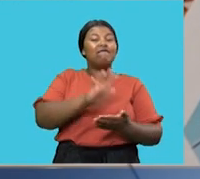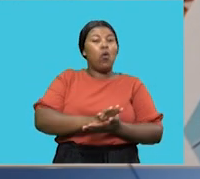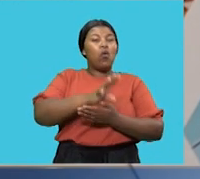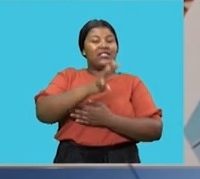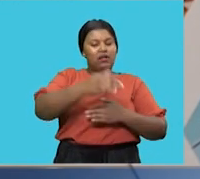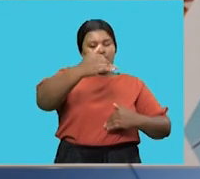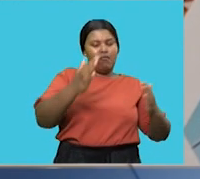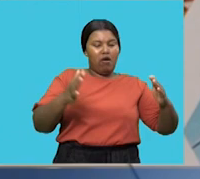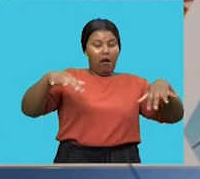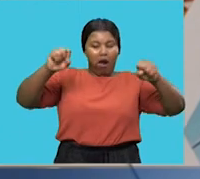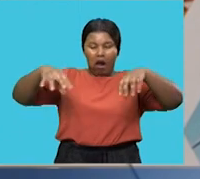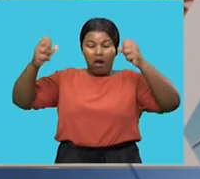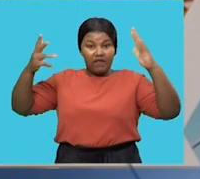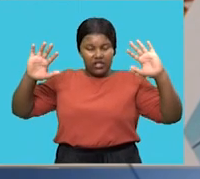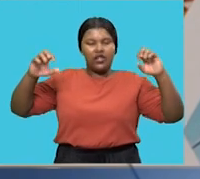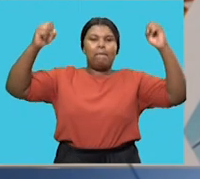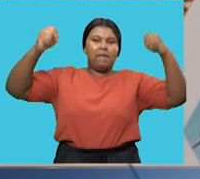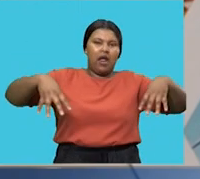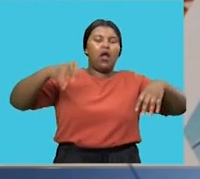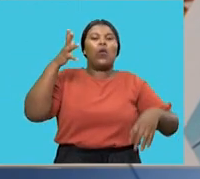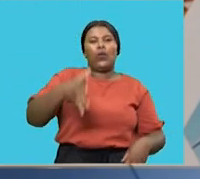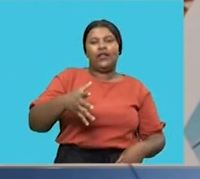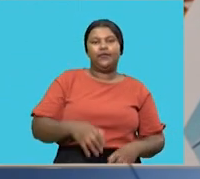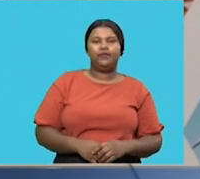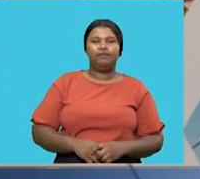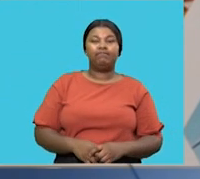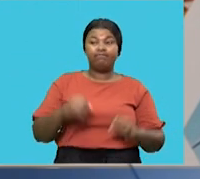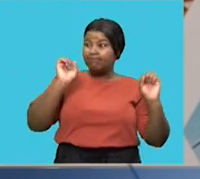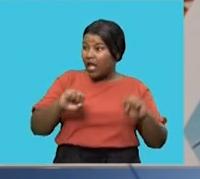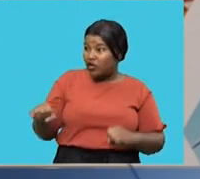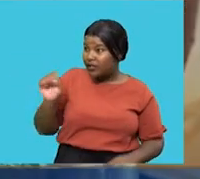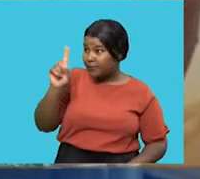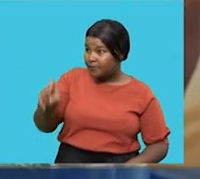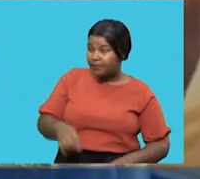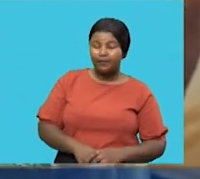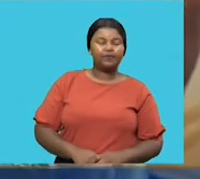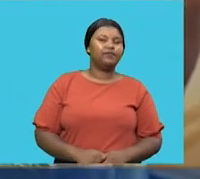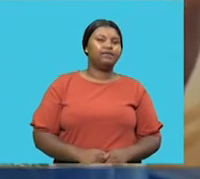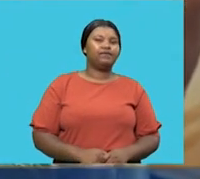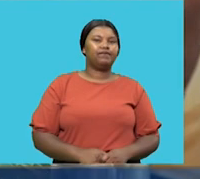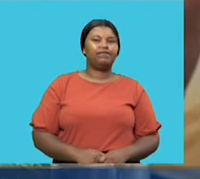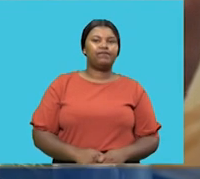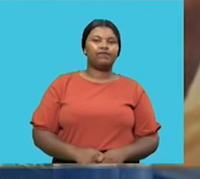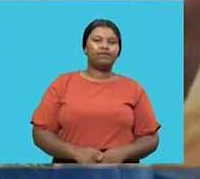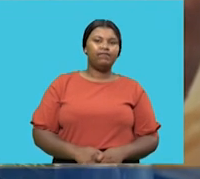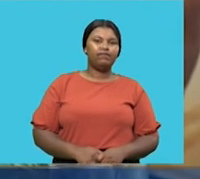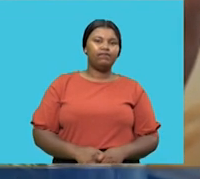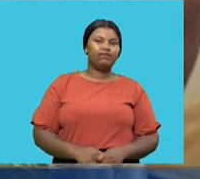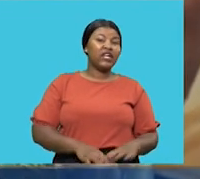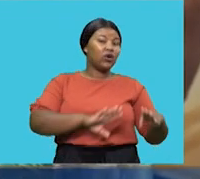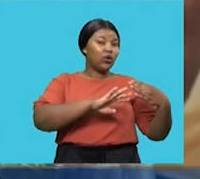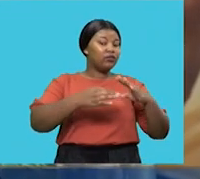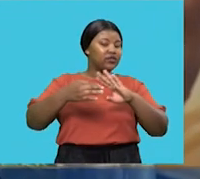transformers that were down must be raised up on Tuesday. Are we agreeing, Madaba? Abahlali abathole ithuba